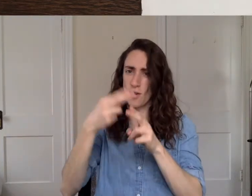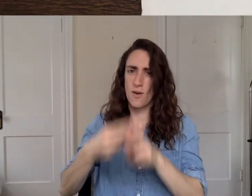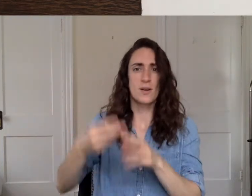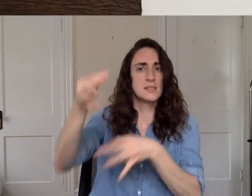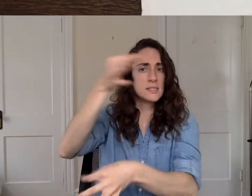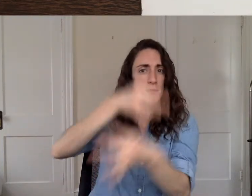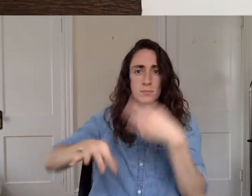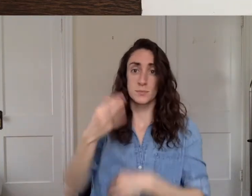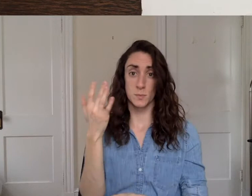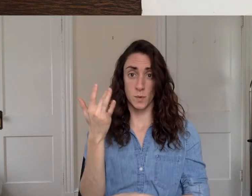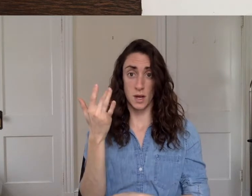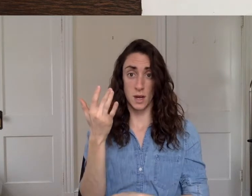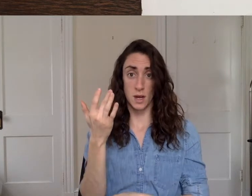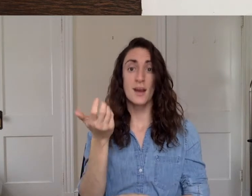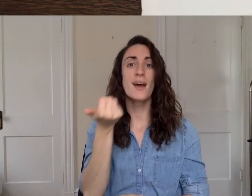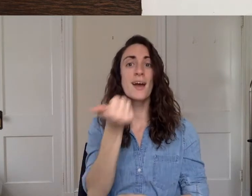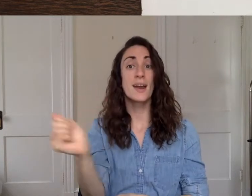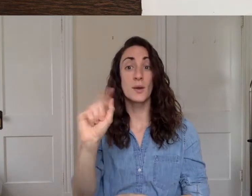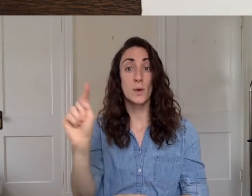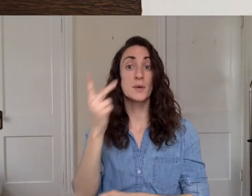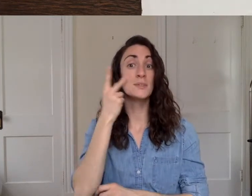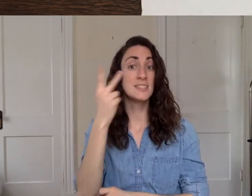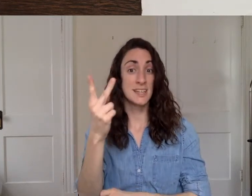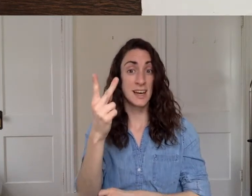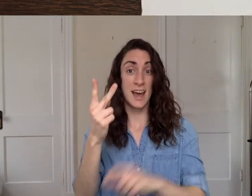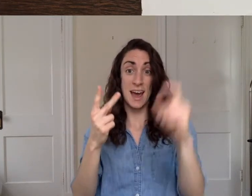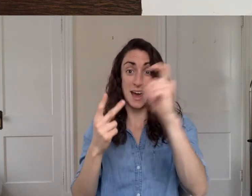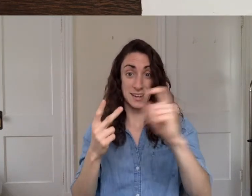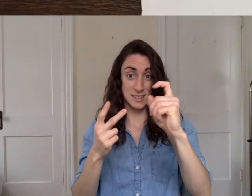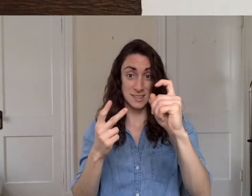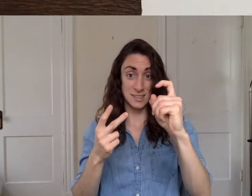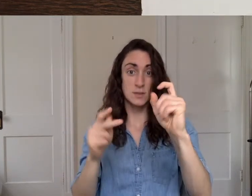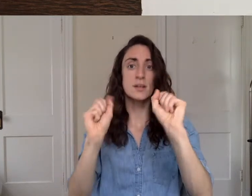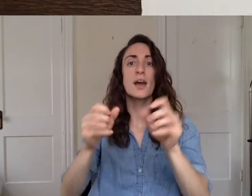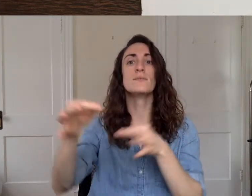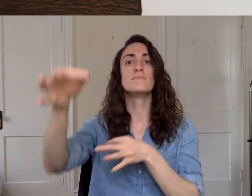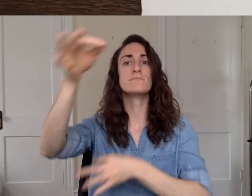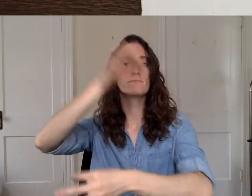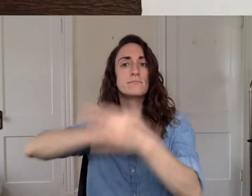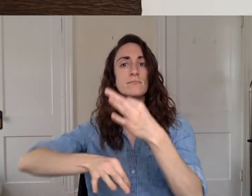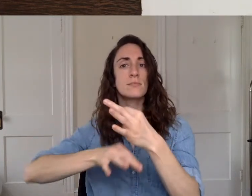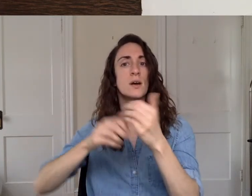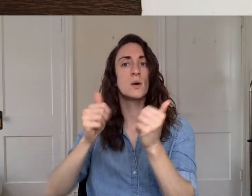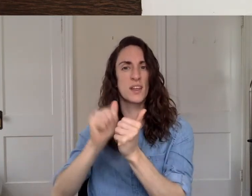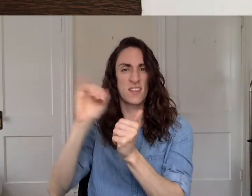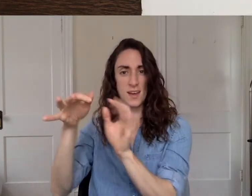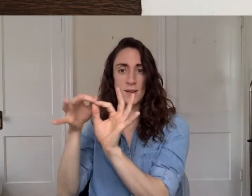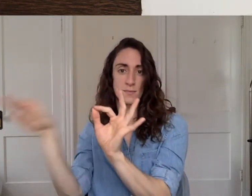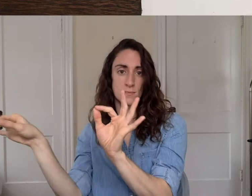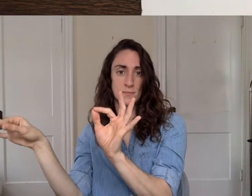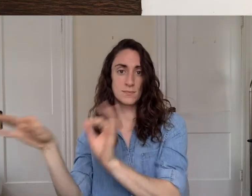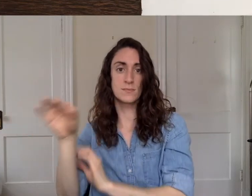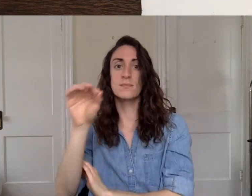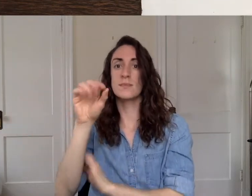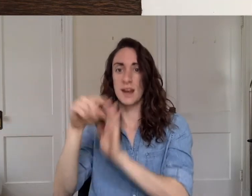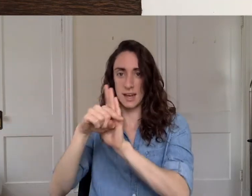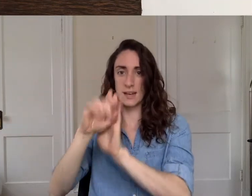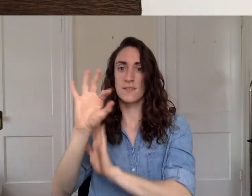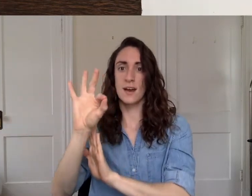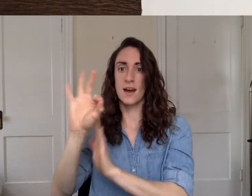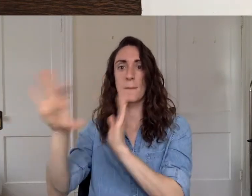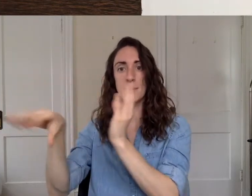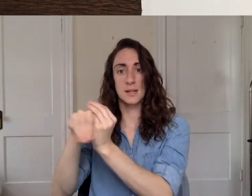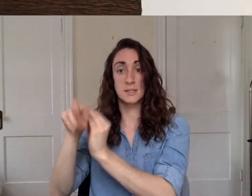Now that we've isolated x, we can look at why this method is called substitution. The reason for that is because we're going to substitute x with